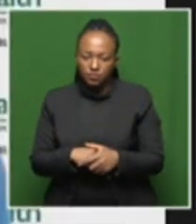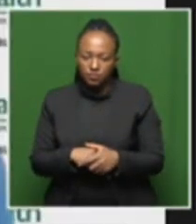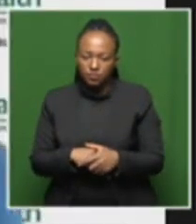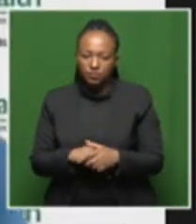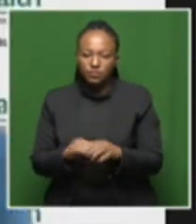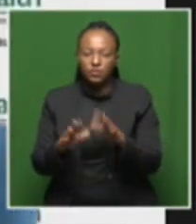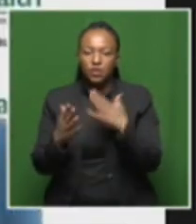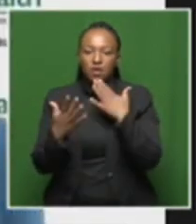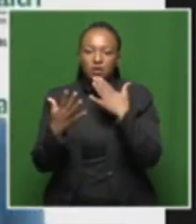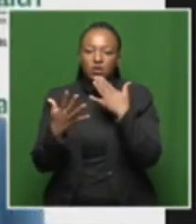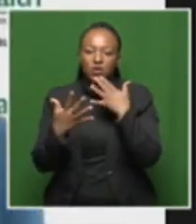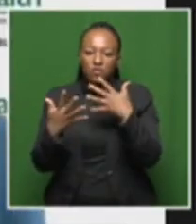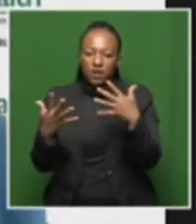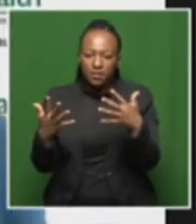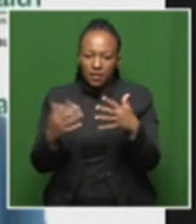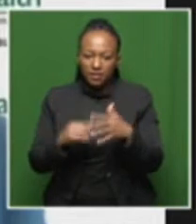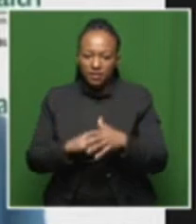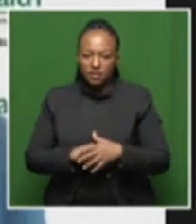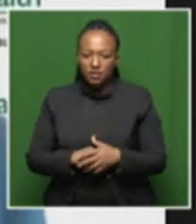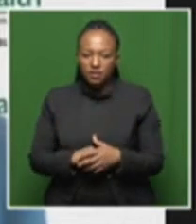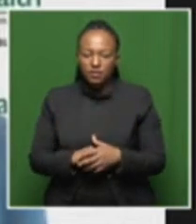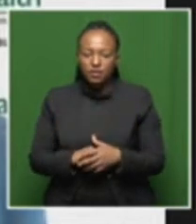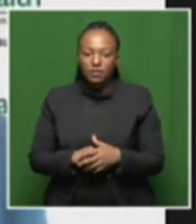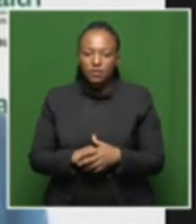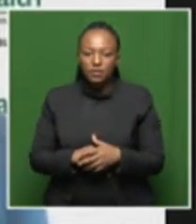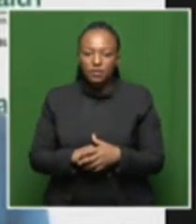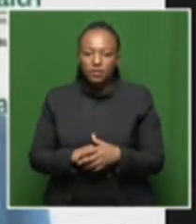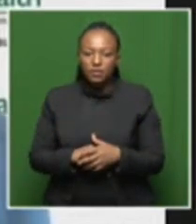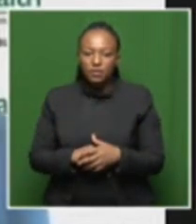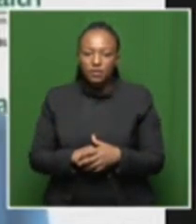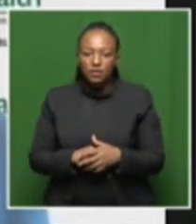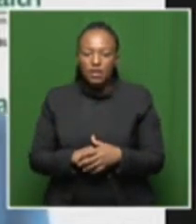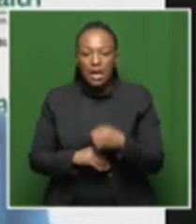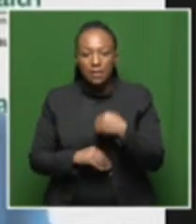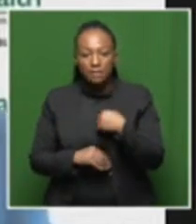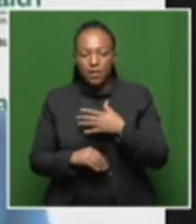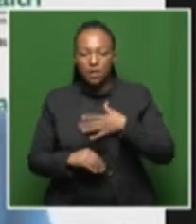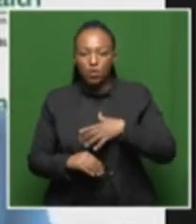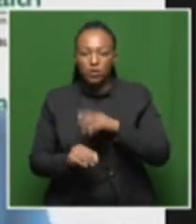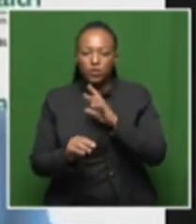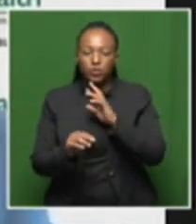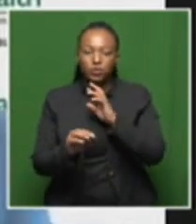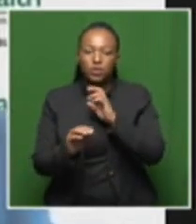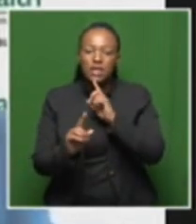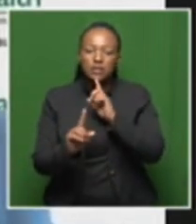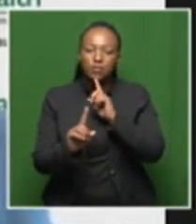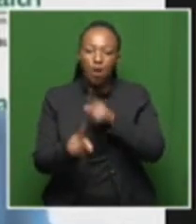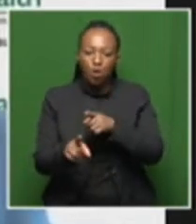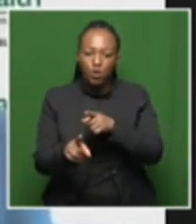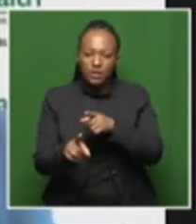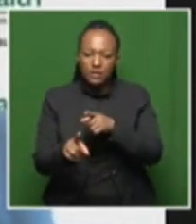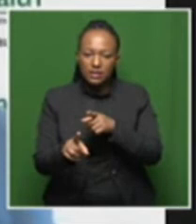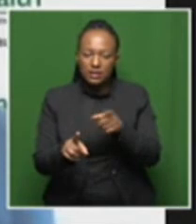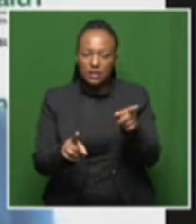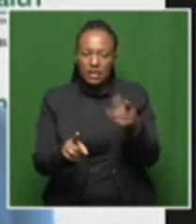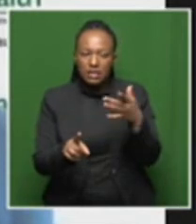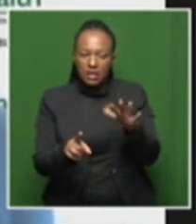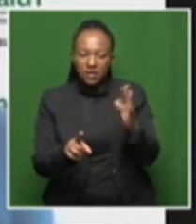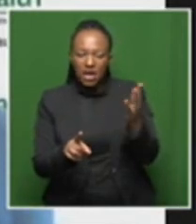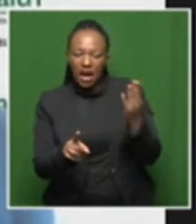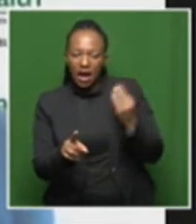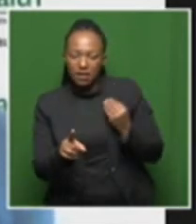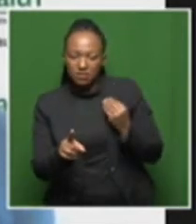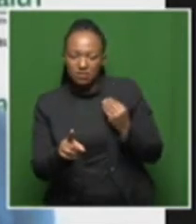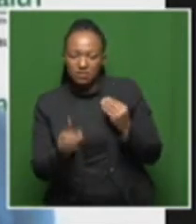Thank you very much. I think I would like to respond to the one where they wanted to know if